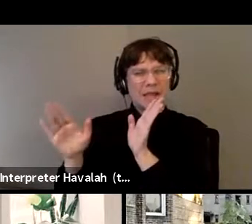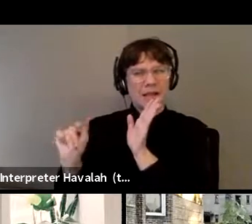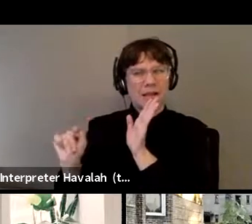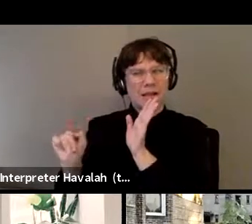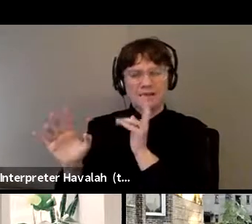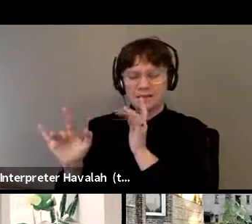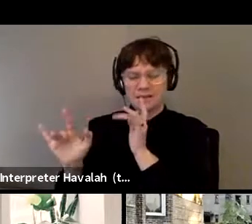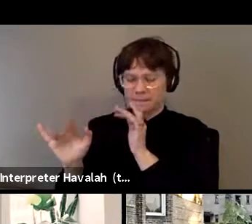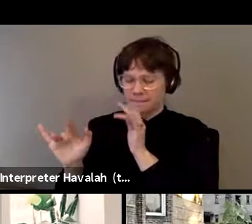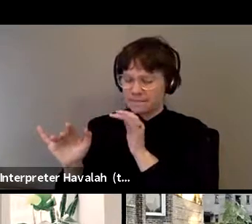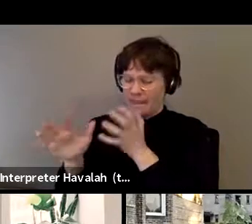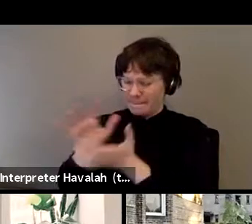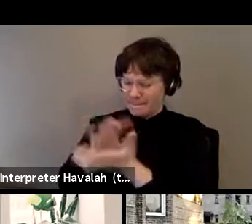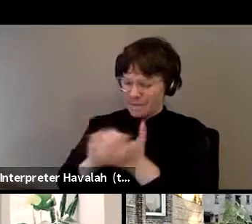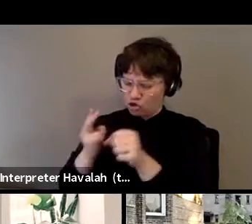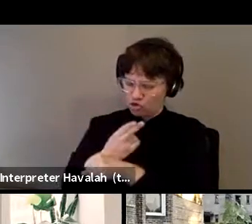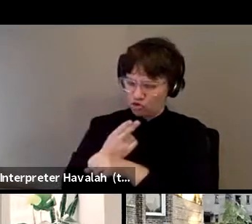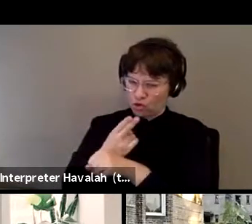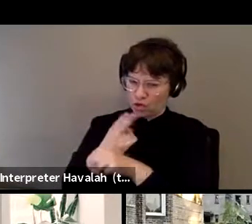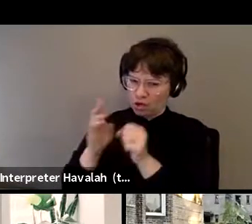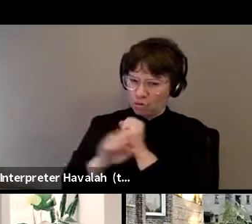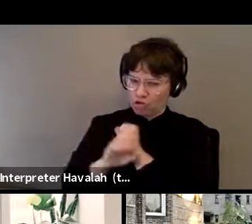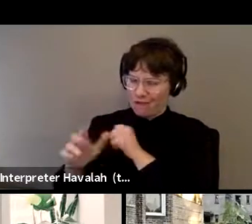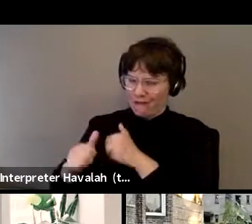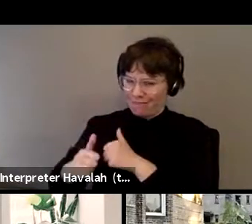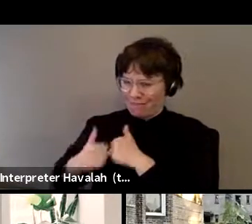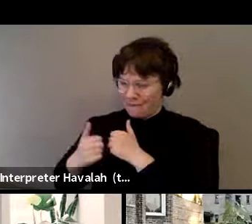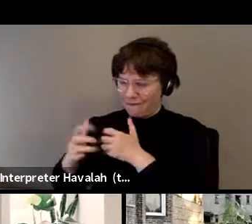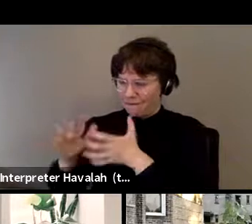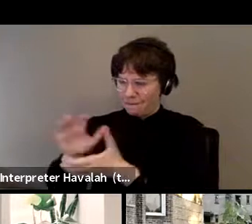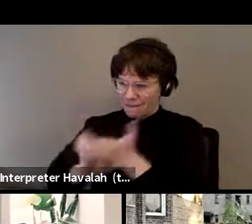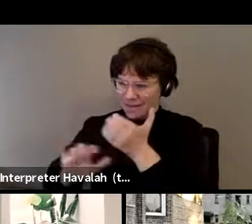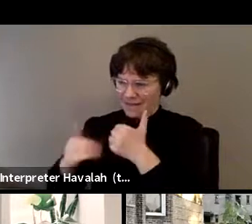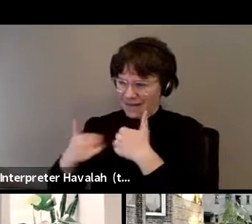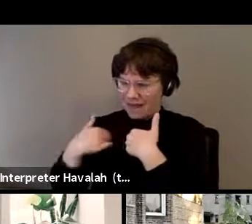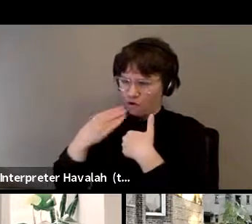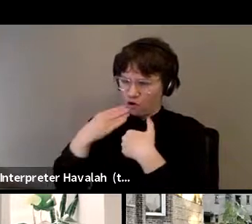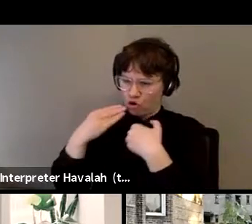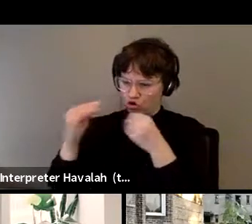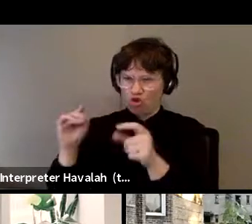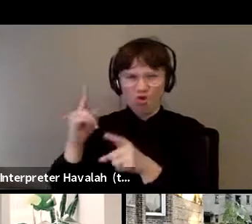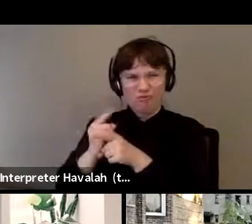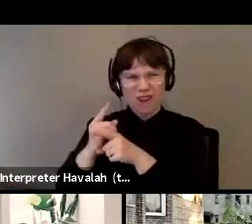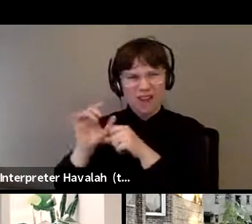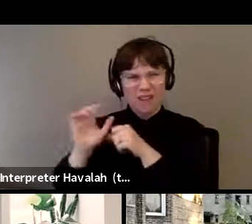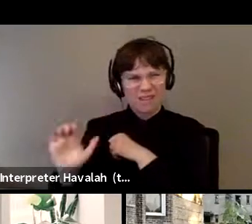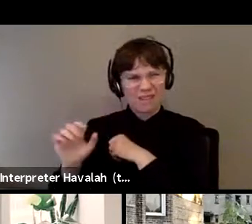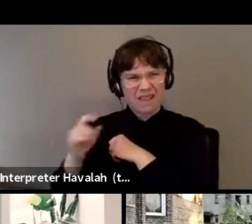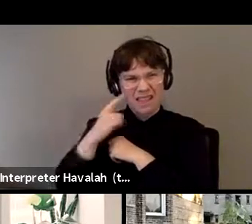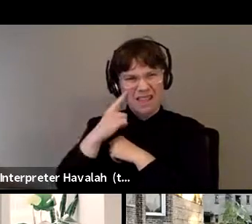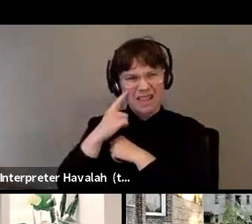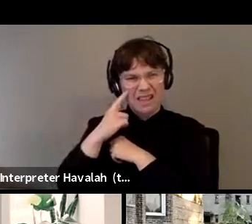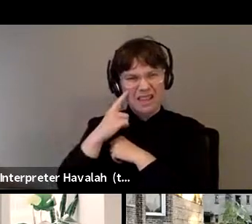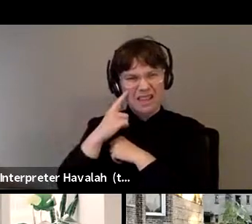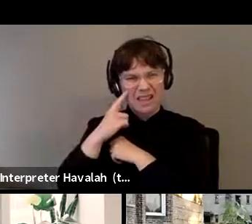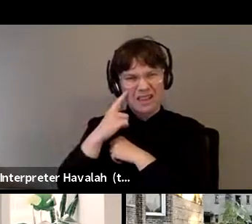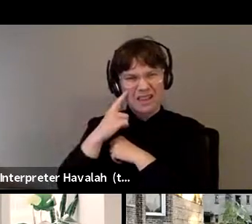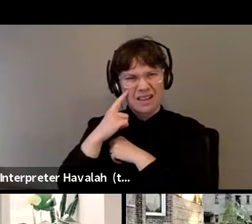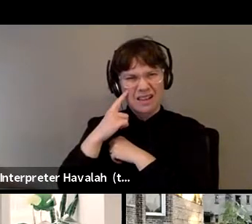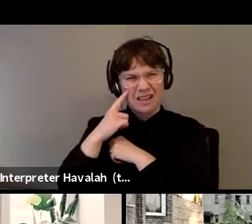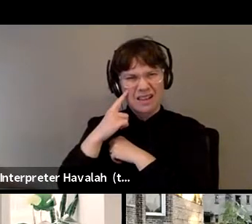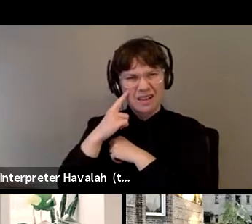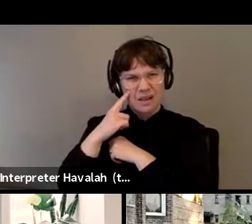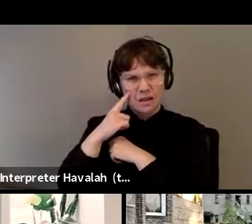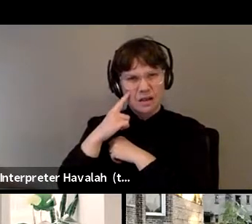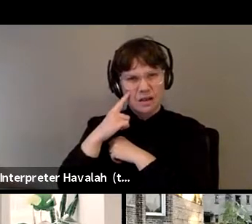it's like mixed use. It's like commercial and residential, and there's supposed to be a grocery store going in there. I believe that there was neighborhood if